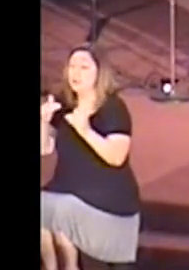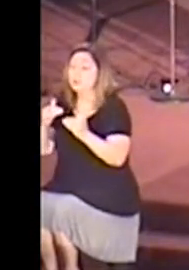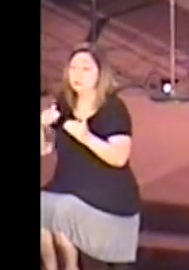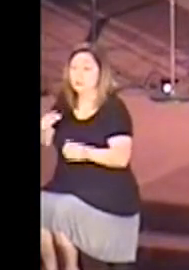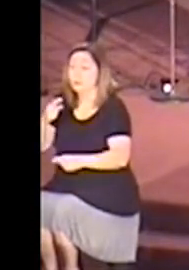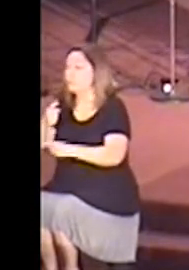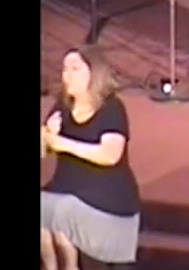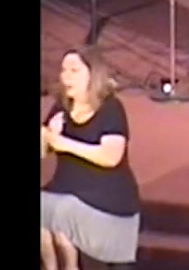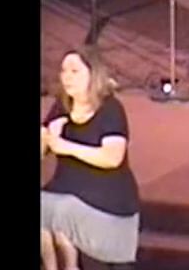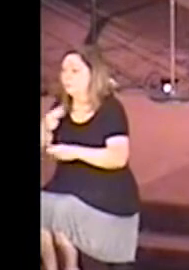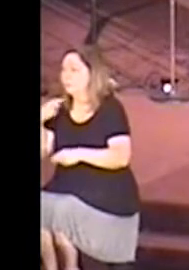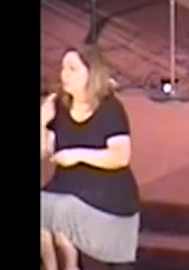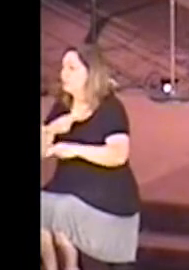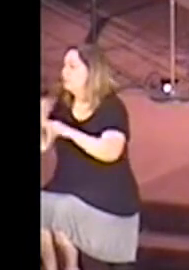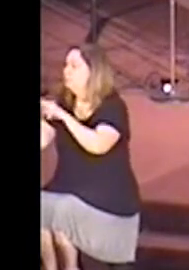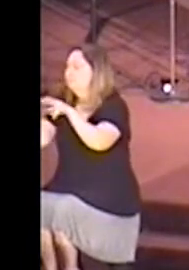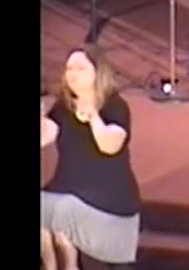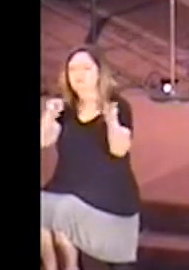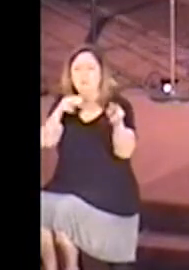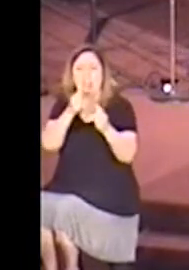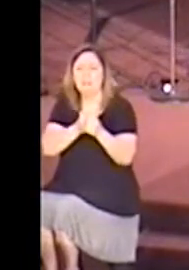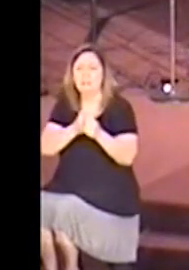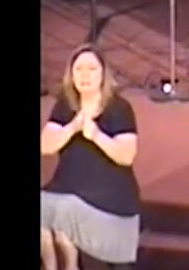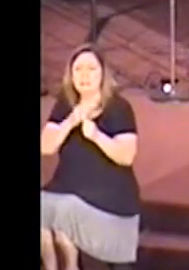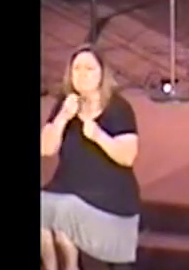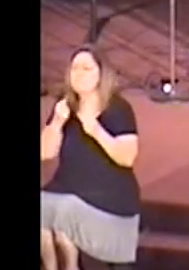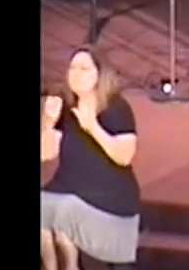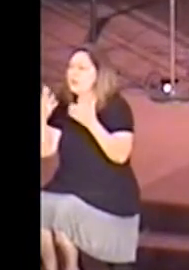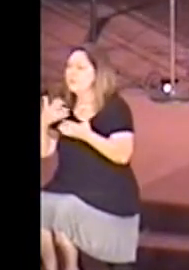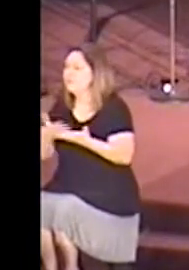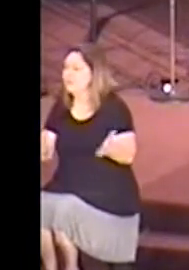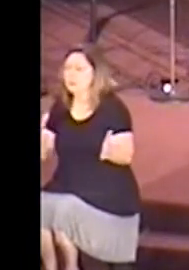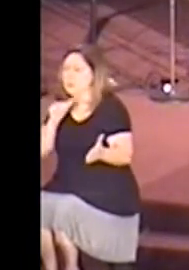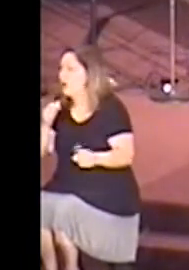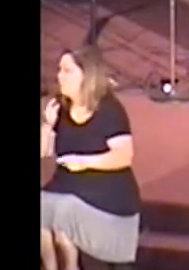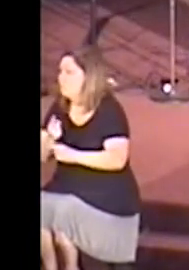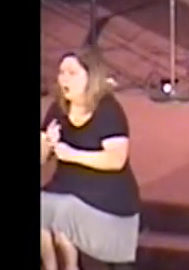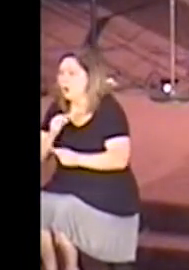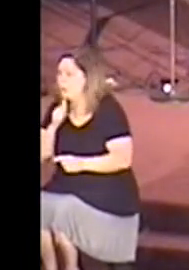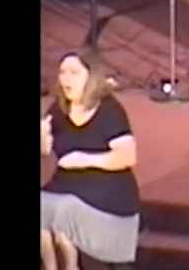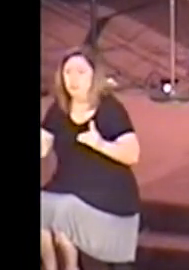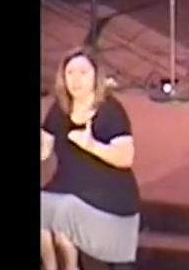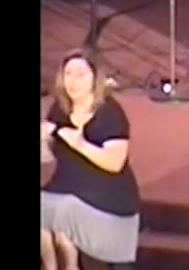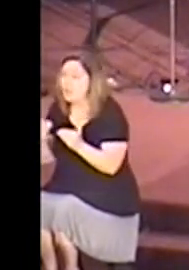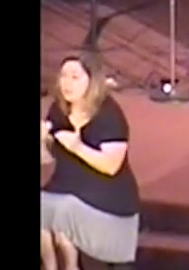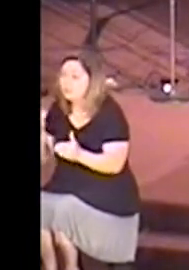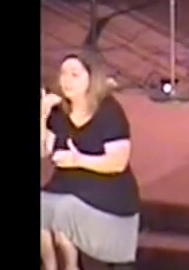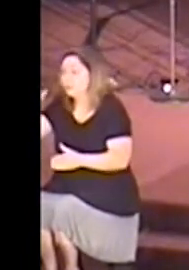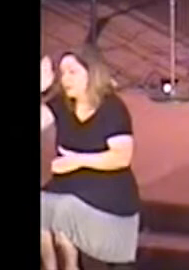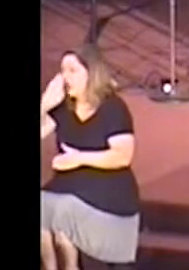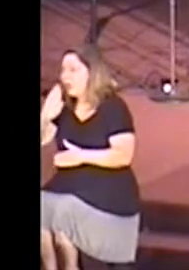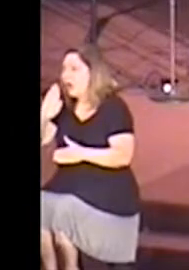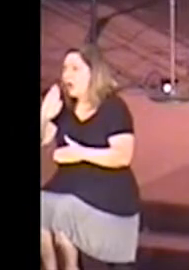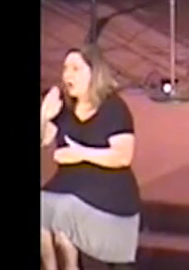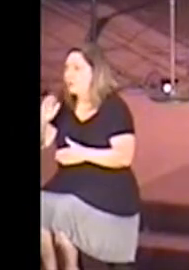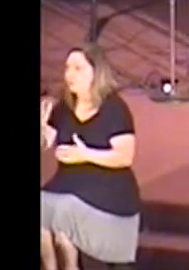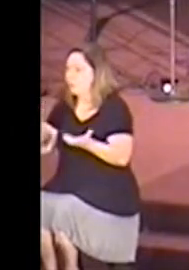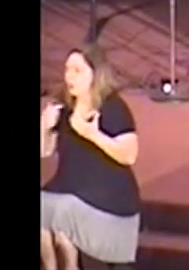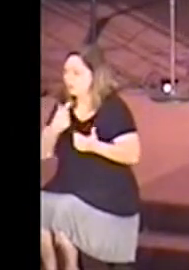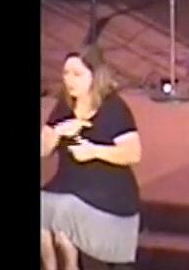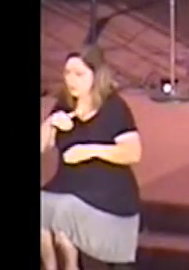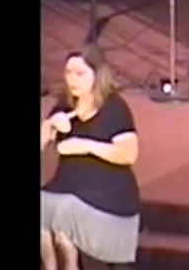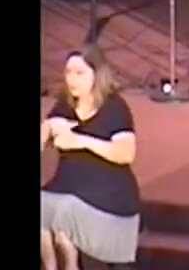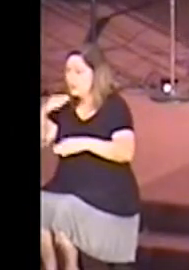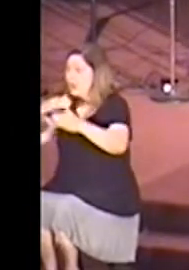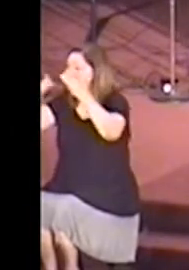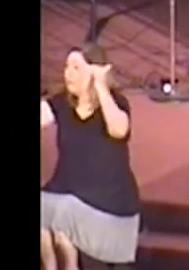so many things that seem unjust, that doesn't seem right. I mean, if God wants us to spend eternity in heaven with him, why